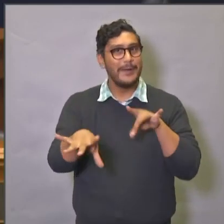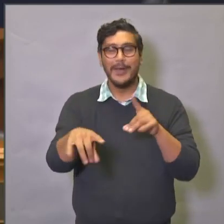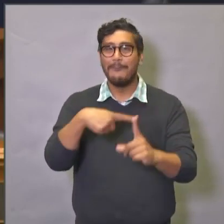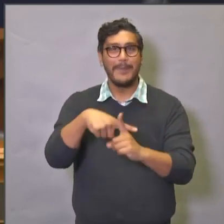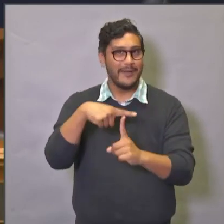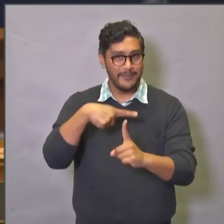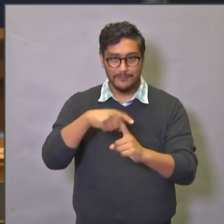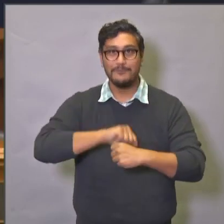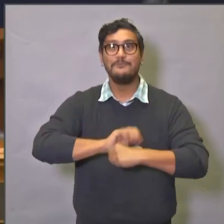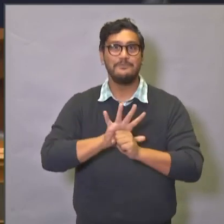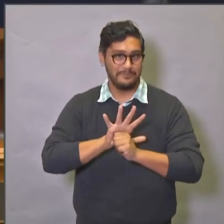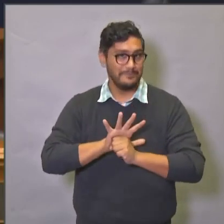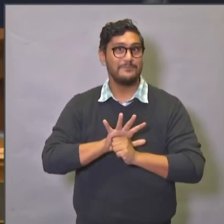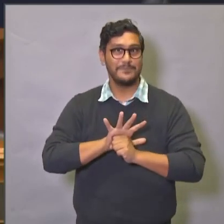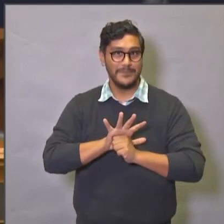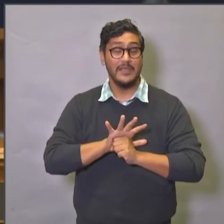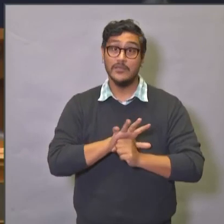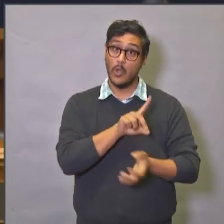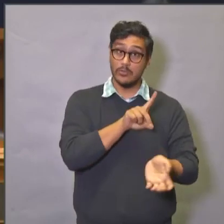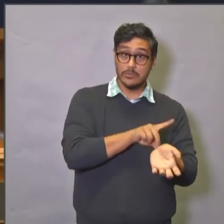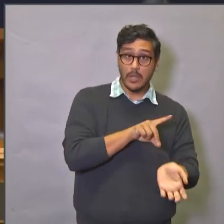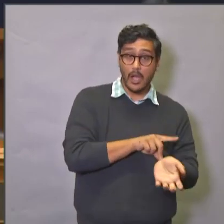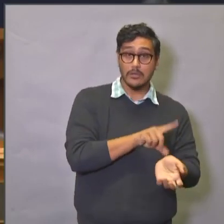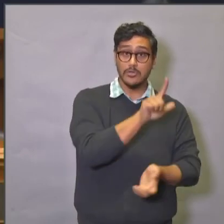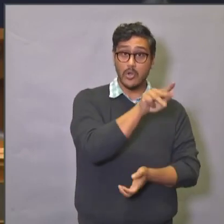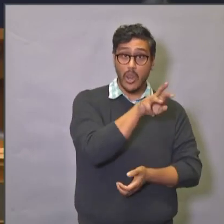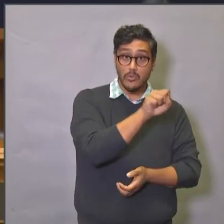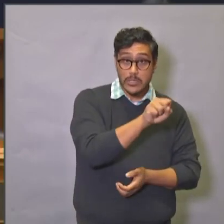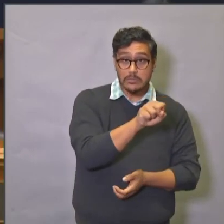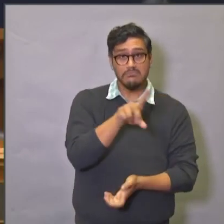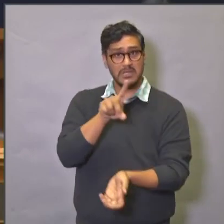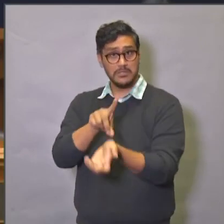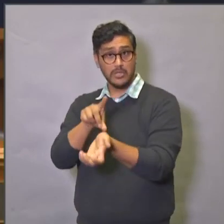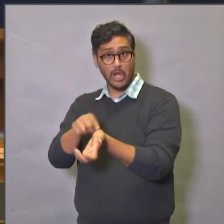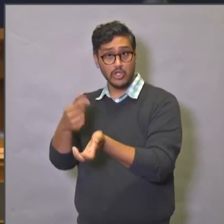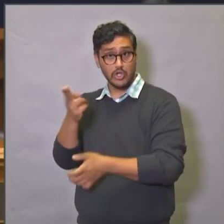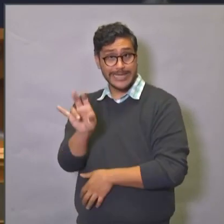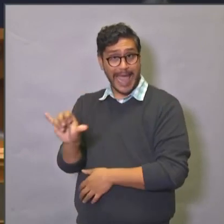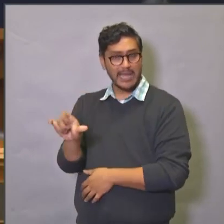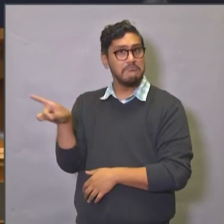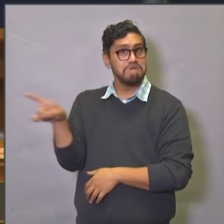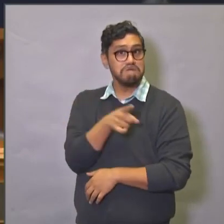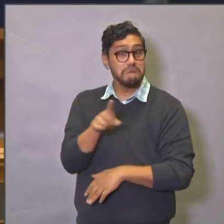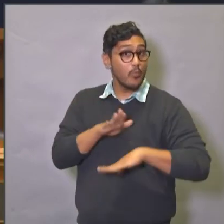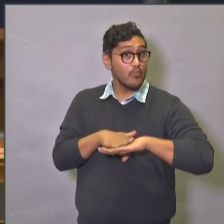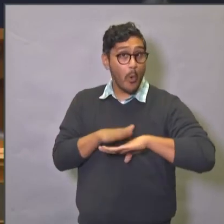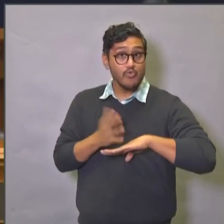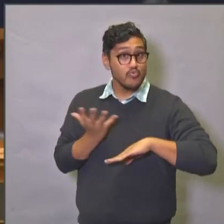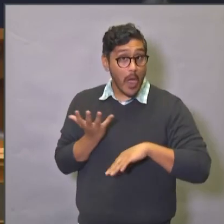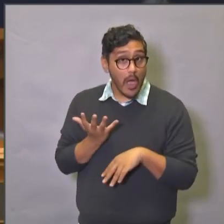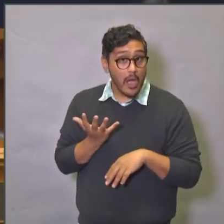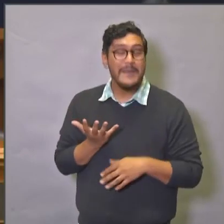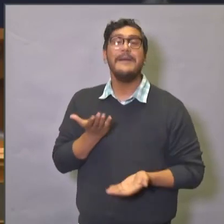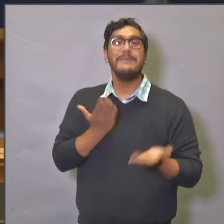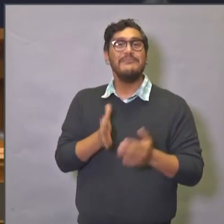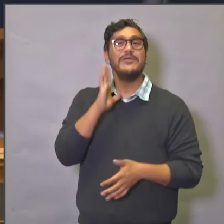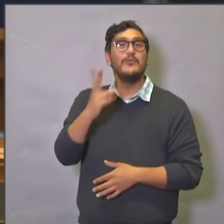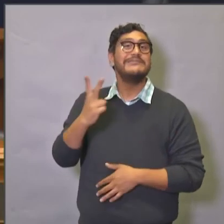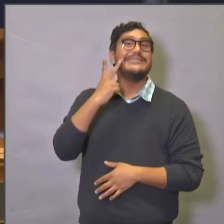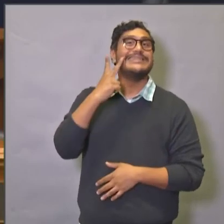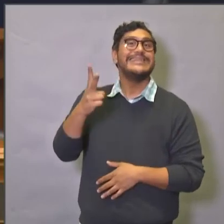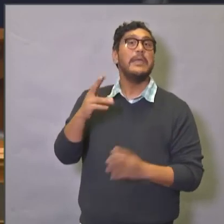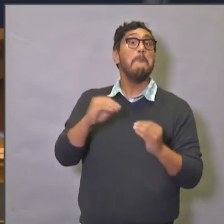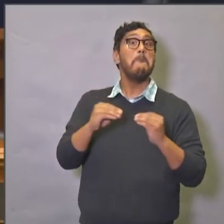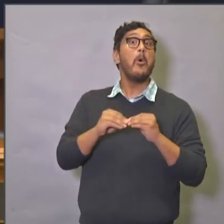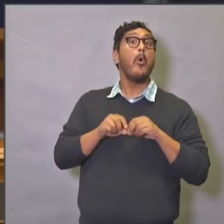are saying, it is likely across the state for us to see more transmission as there are more